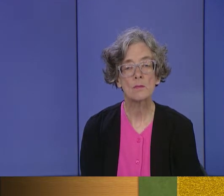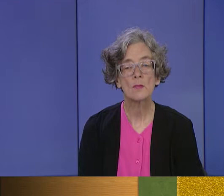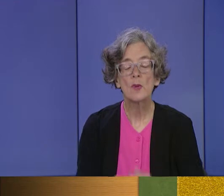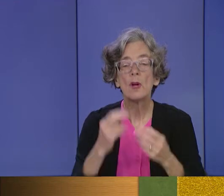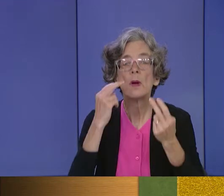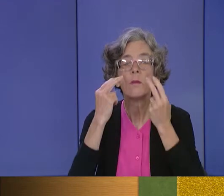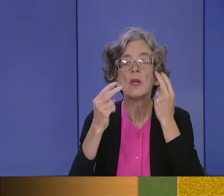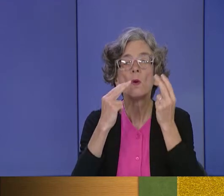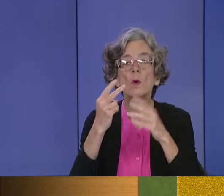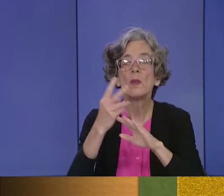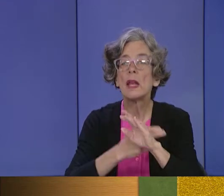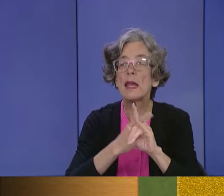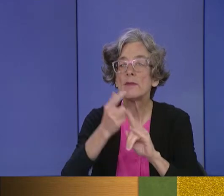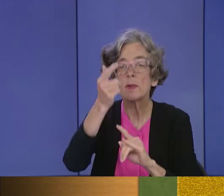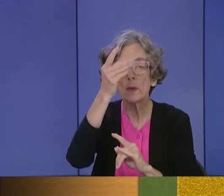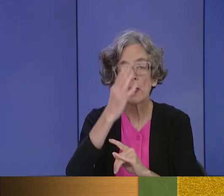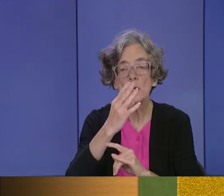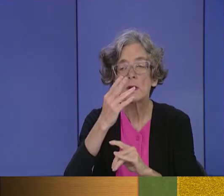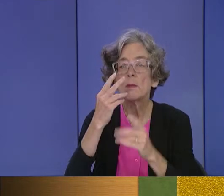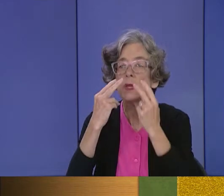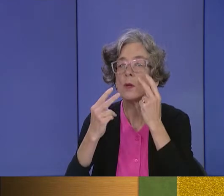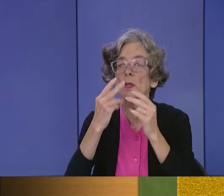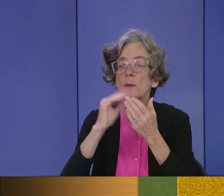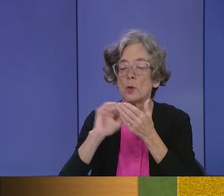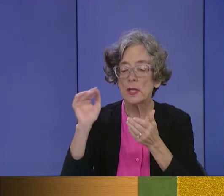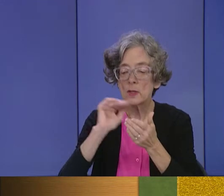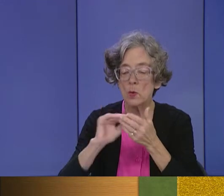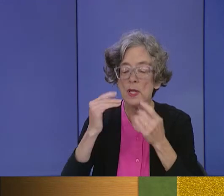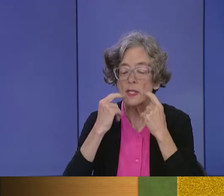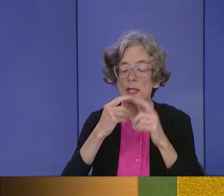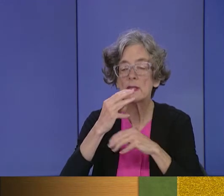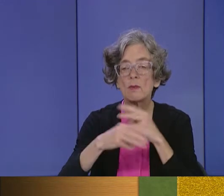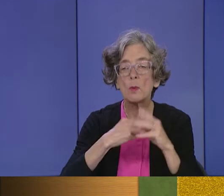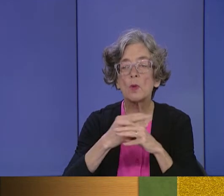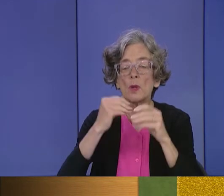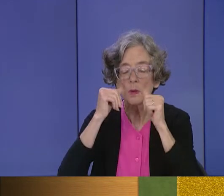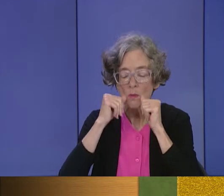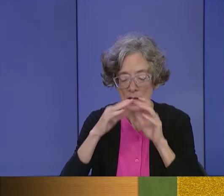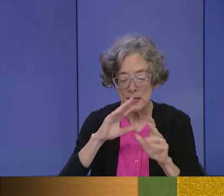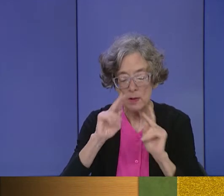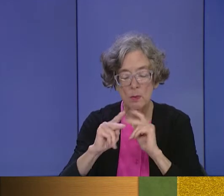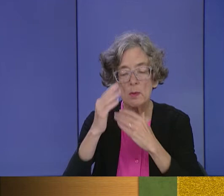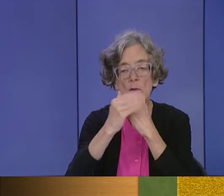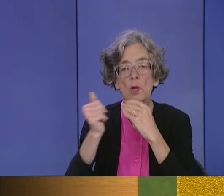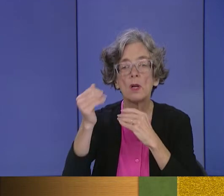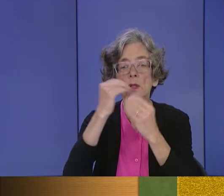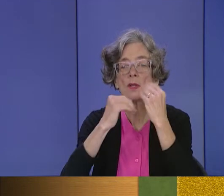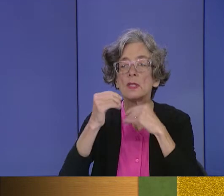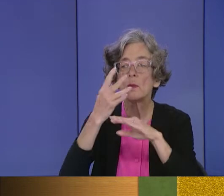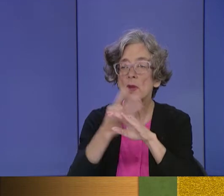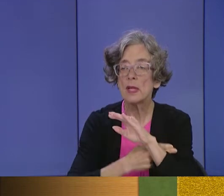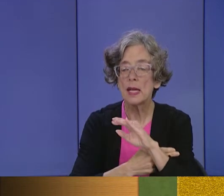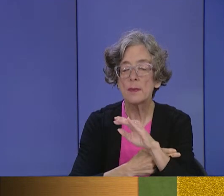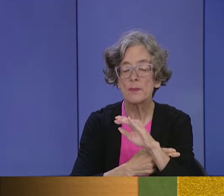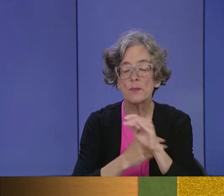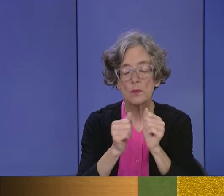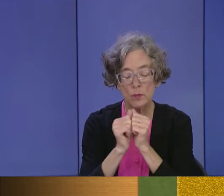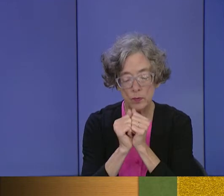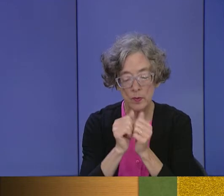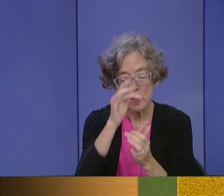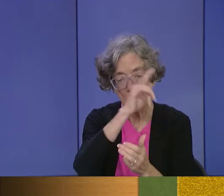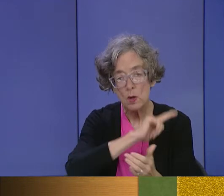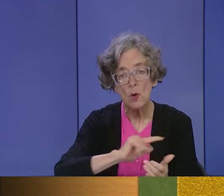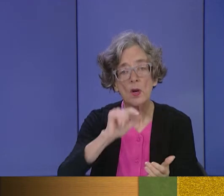Behold the Lamb of God, behold him who takes away the sins of the world. Blessed are those called to the supper of the Lamb. Lord, I am